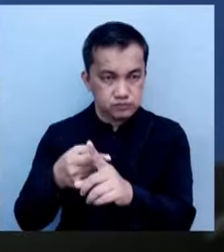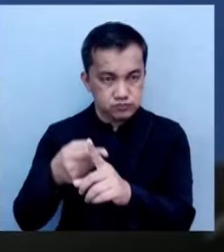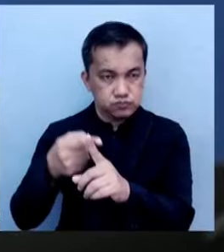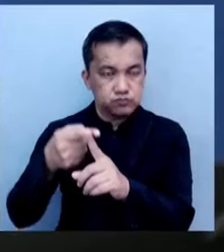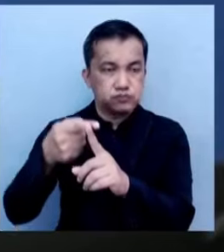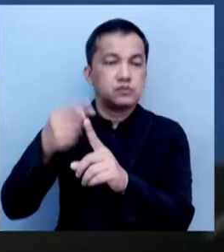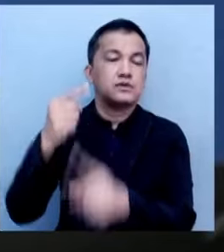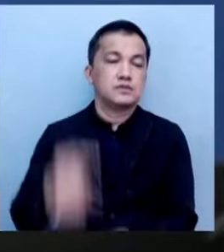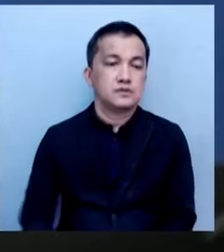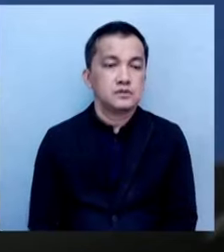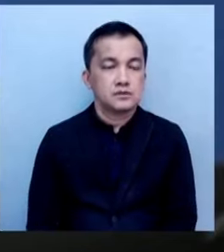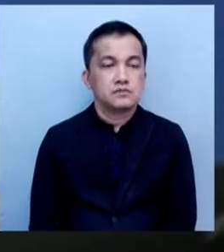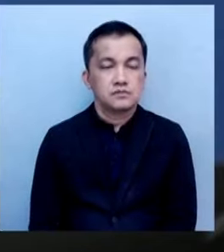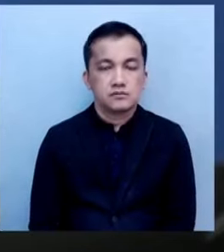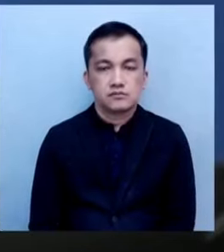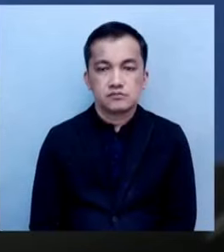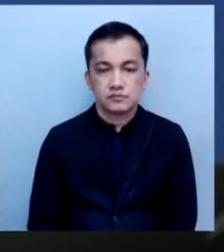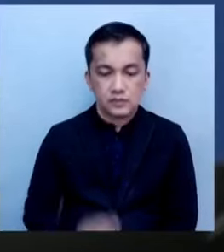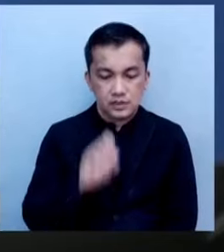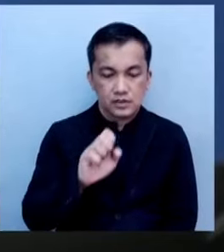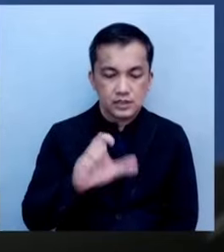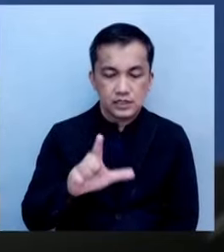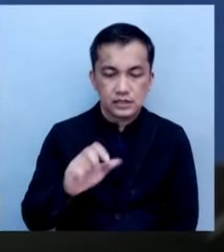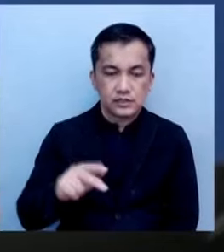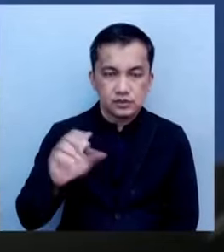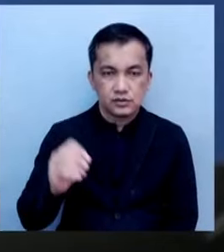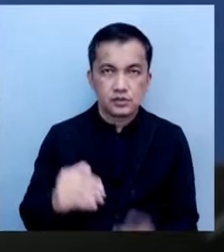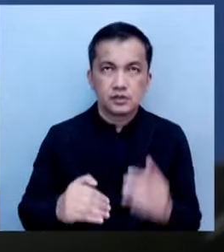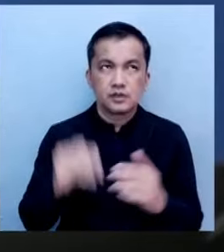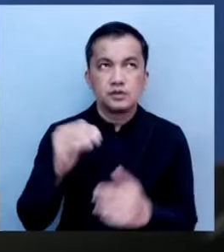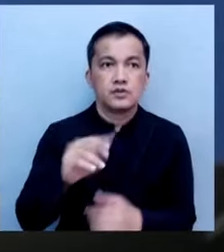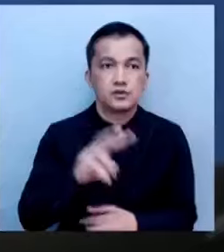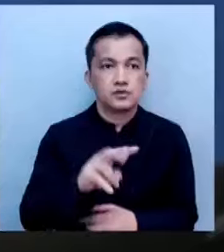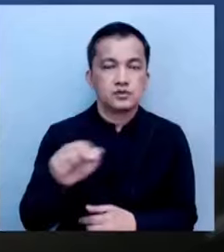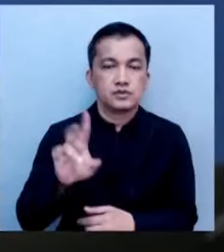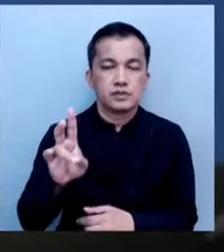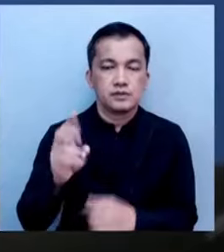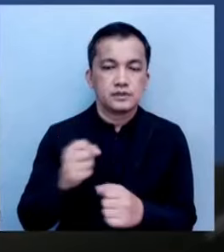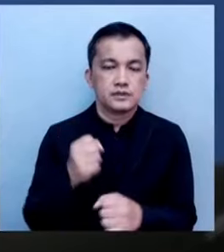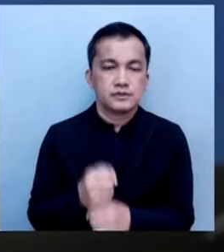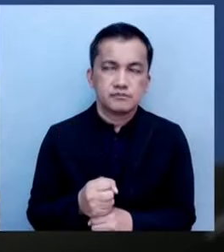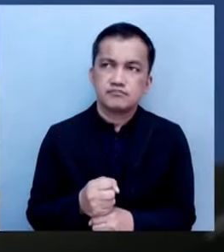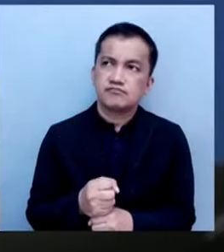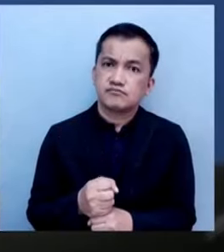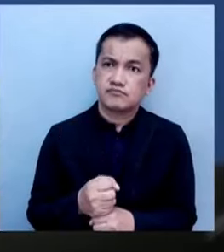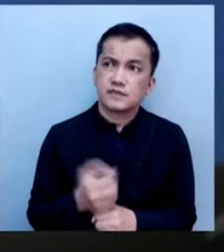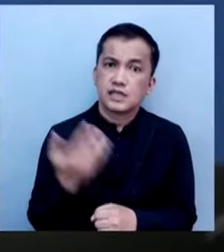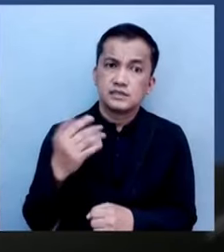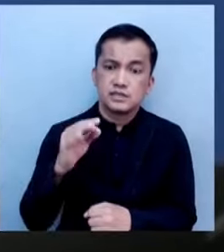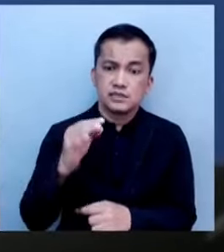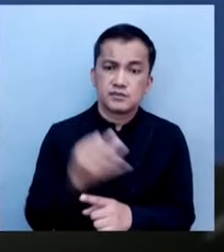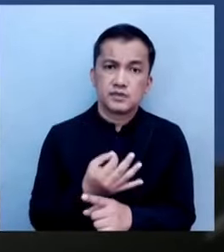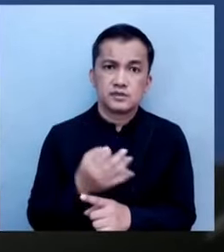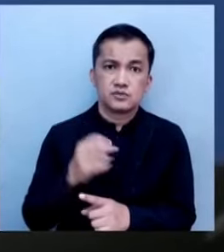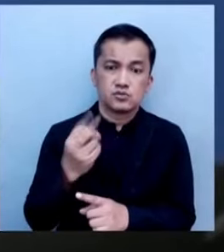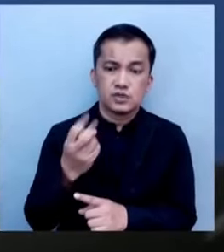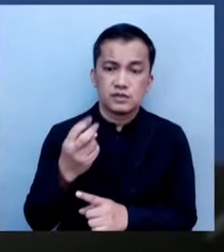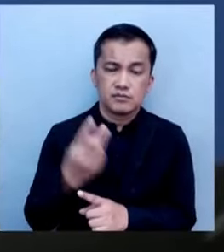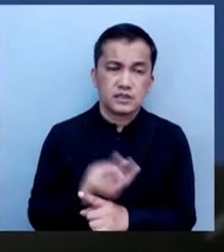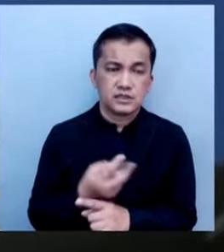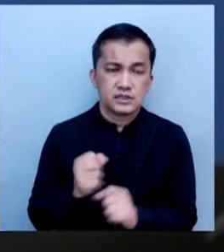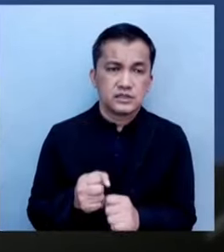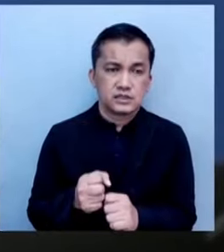El Nino occurs every 2 to 7 years, typically lasts months to 12 months and can provoke